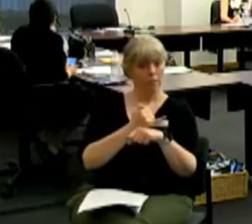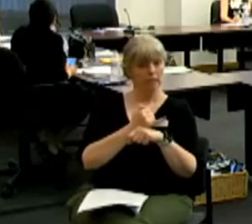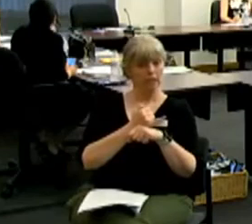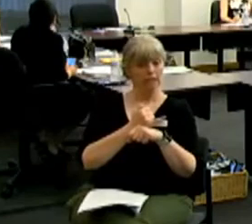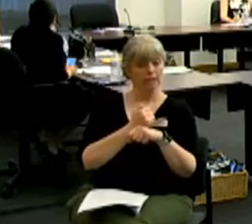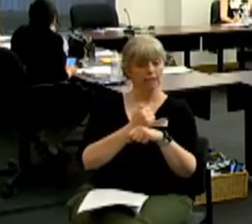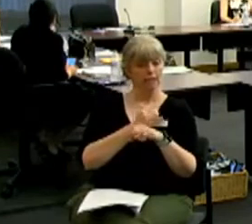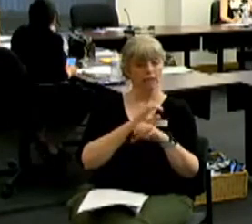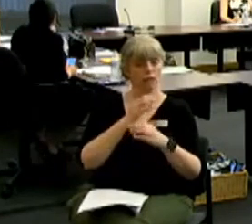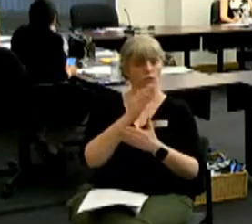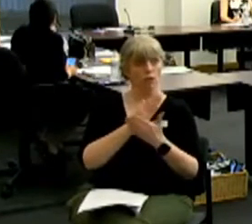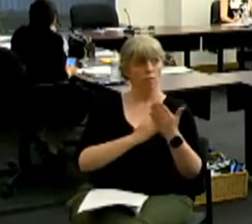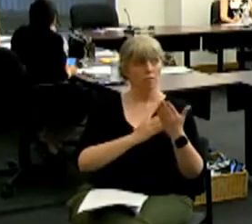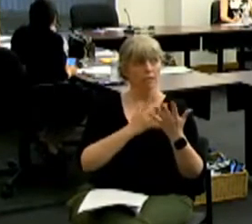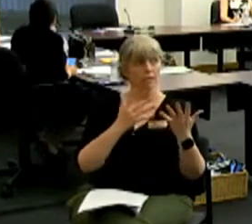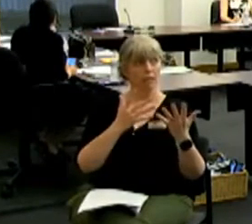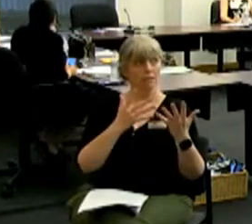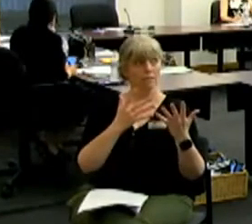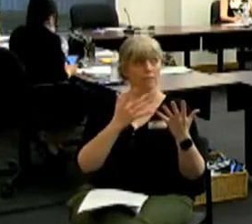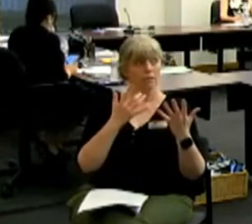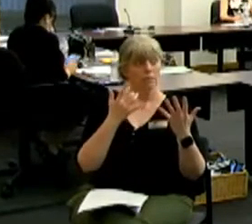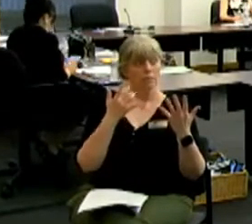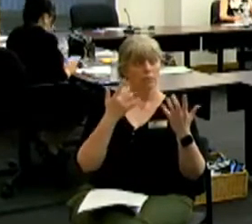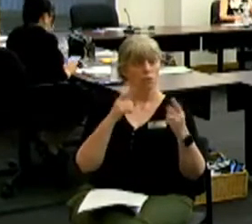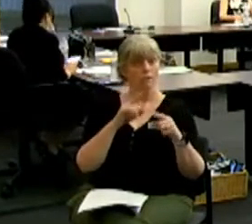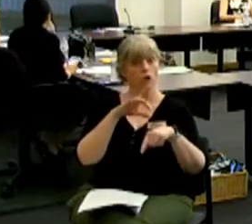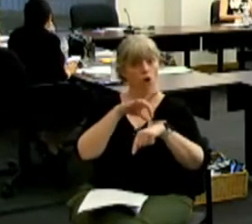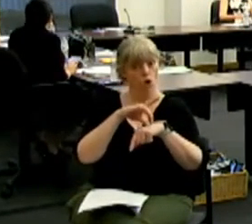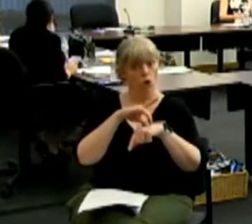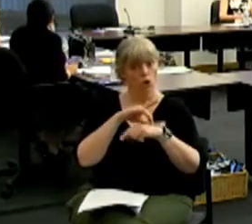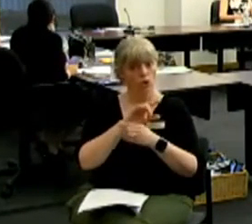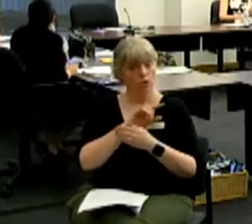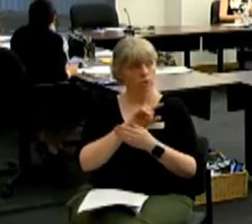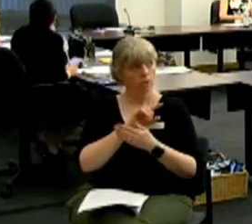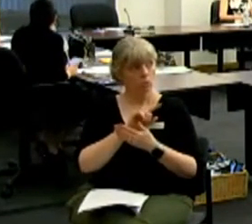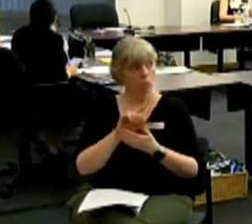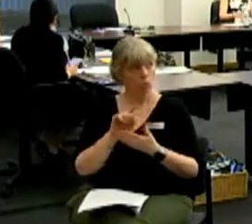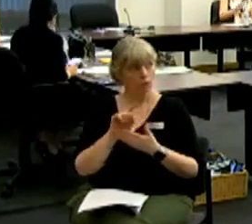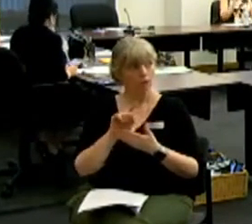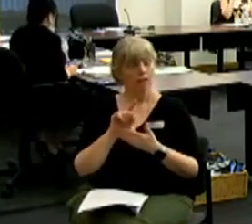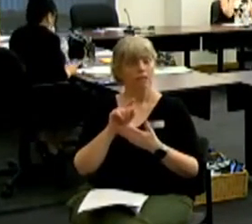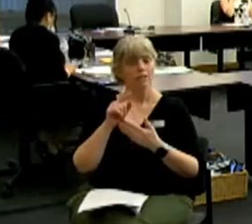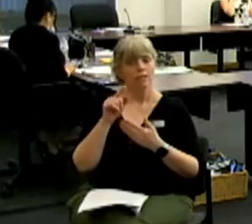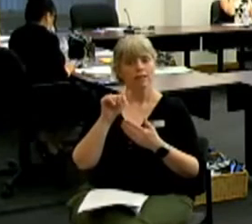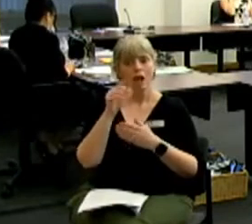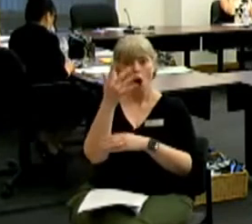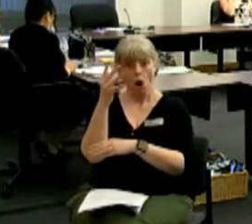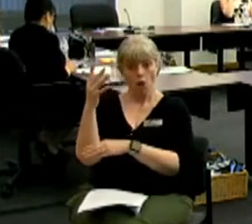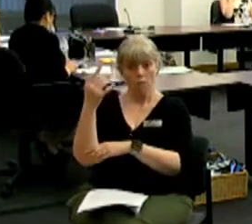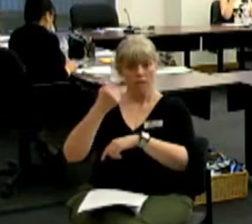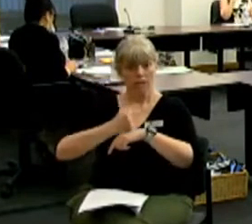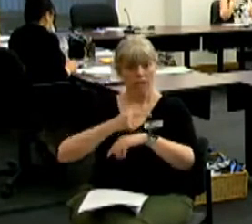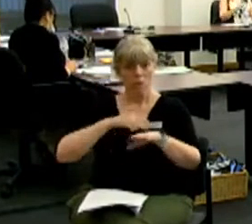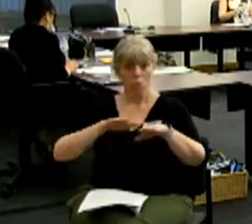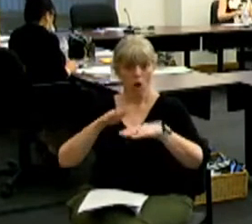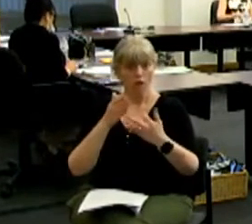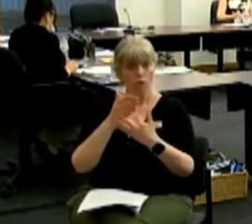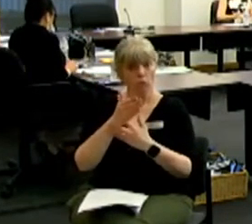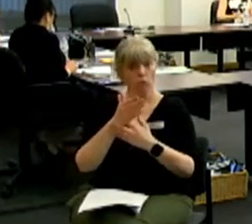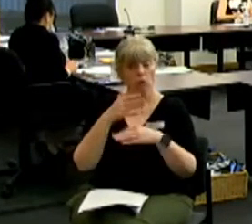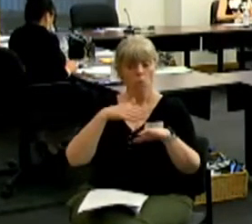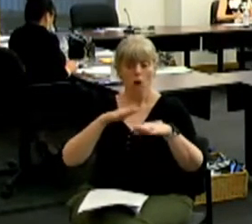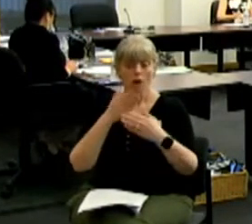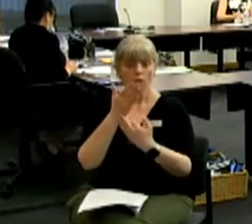some of the art stuff that was going on for Earth Week. So I went through the Arbor Day walkthrough. So we walked through the